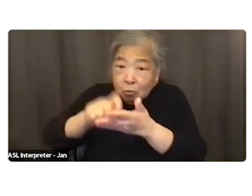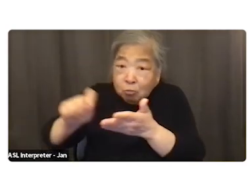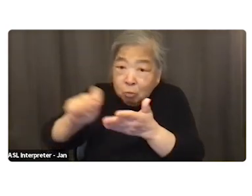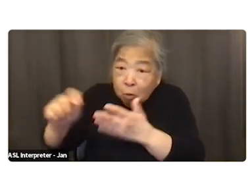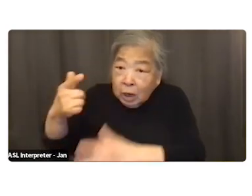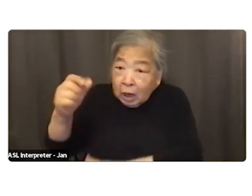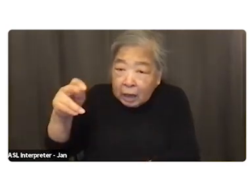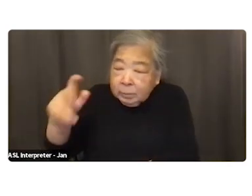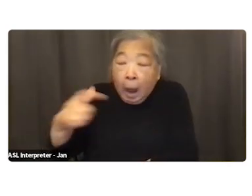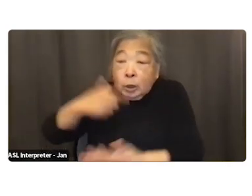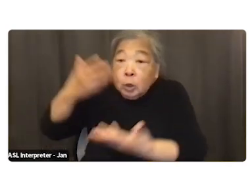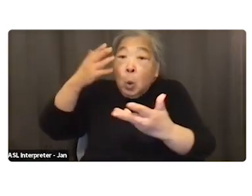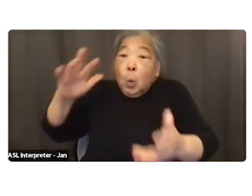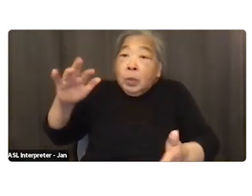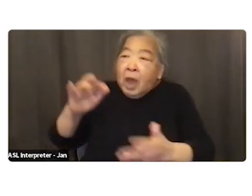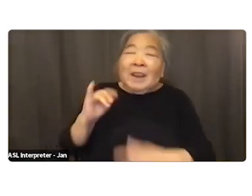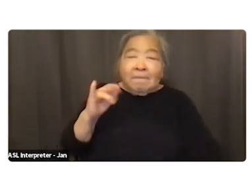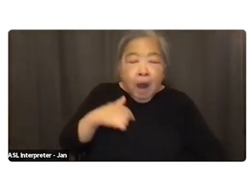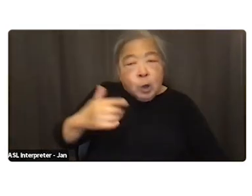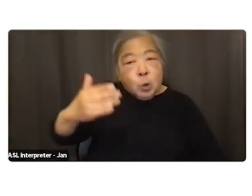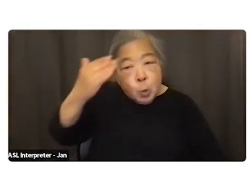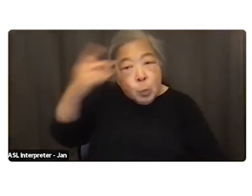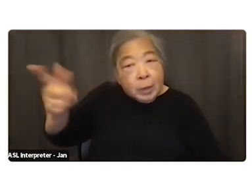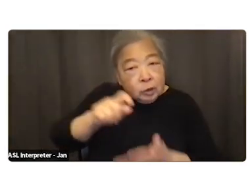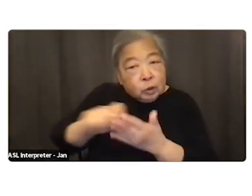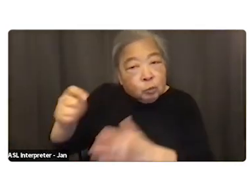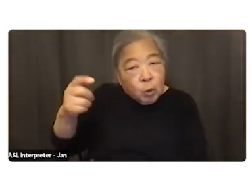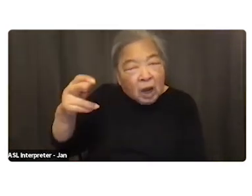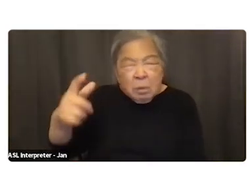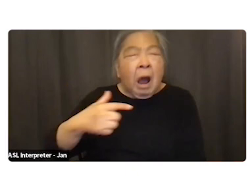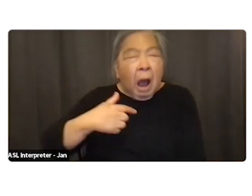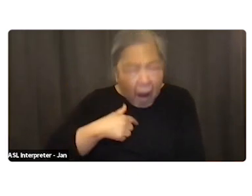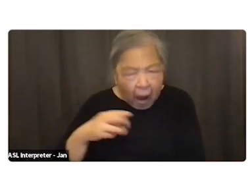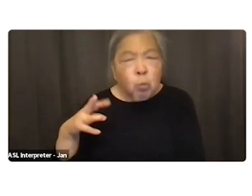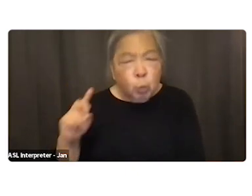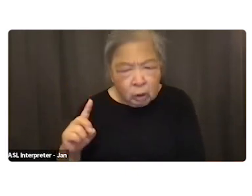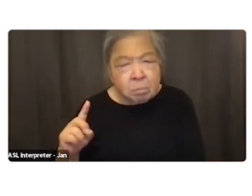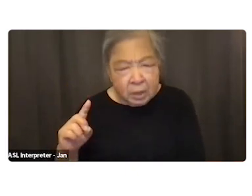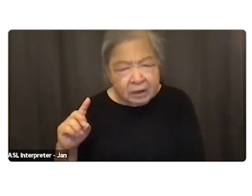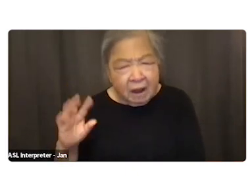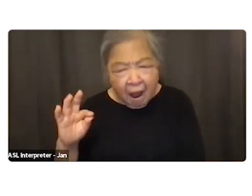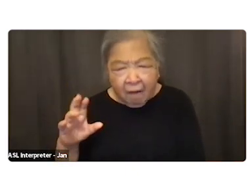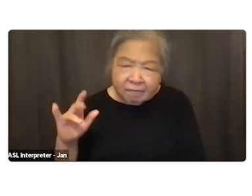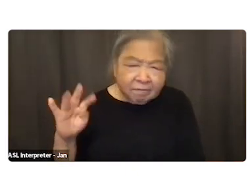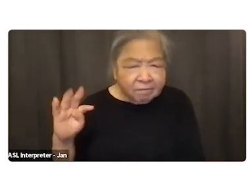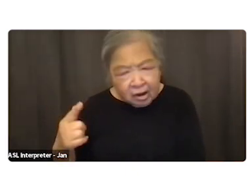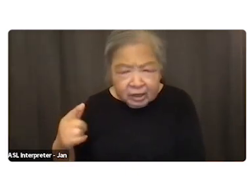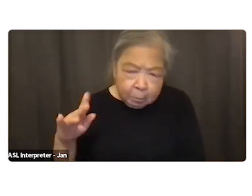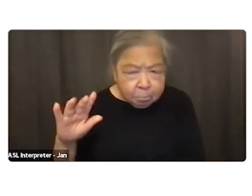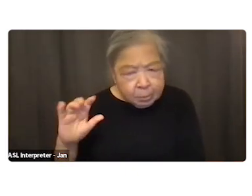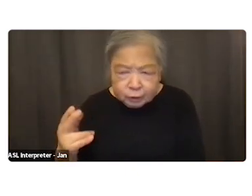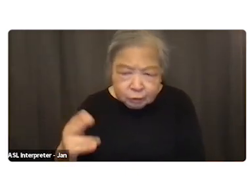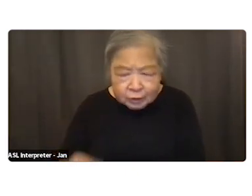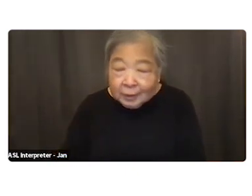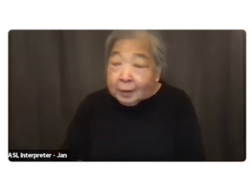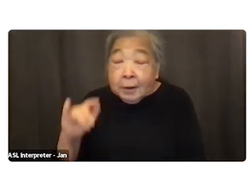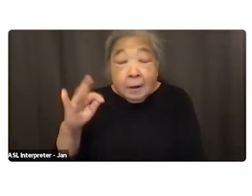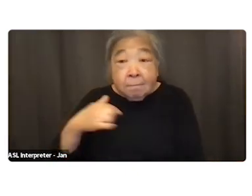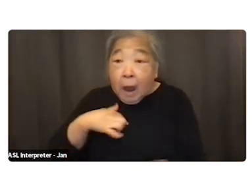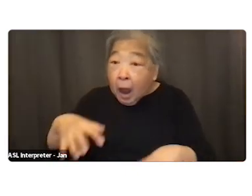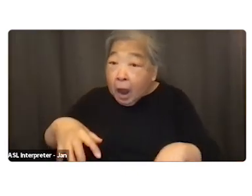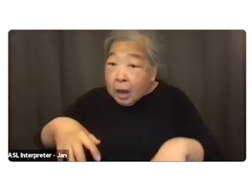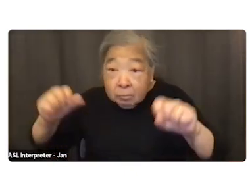I promise you that had I been empowered, I would have been so fucking emboldened